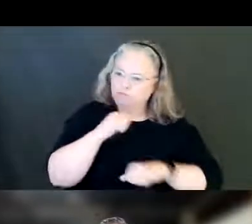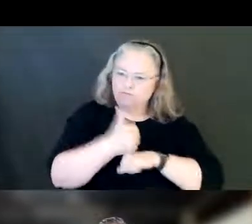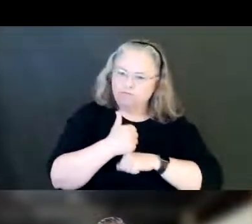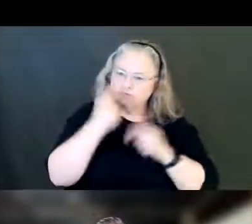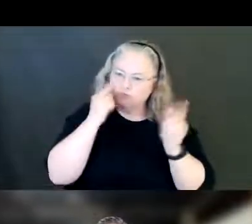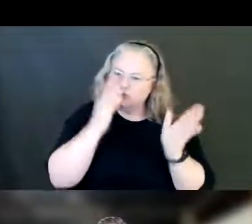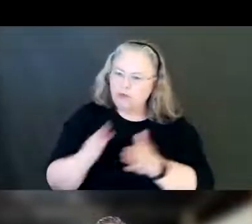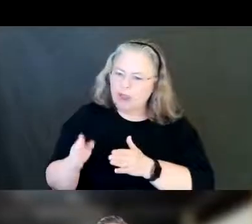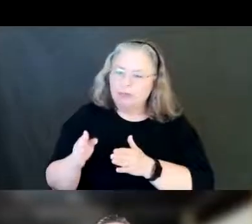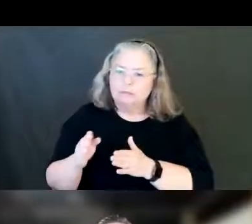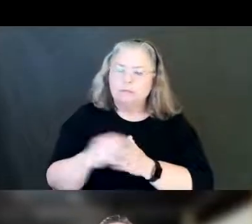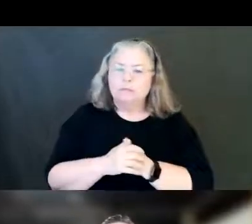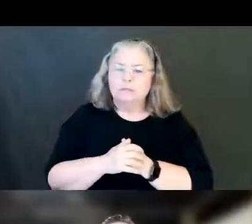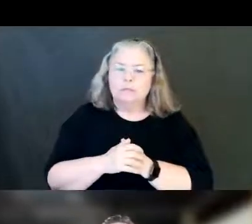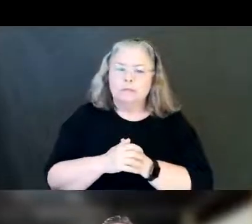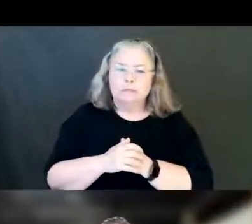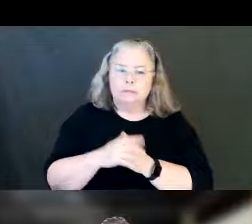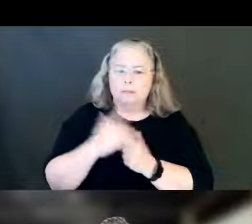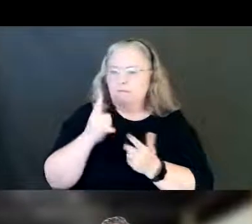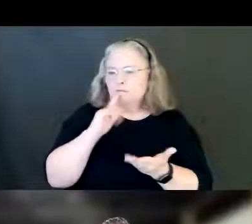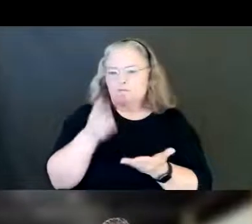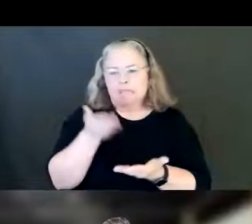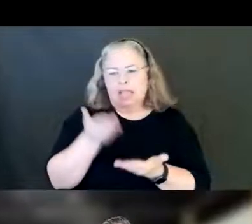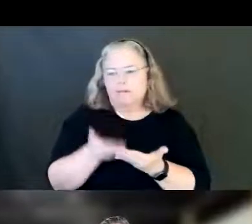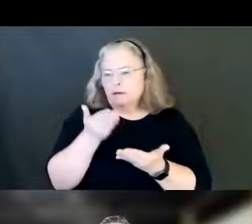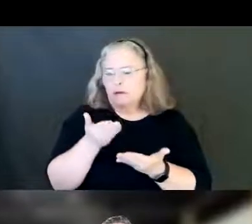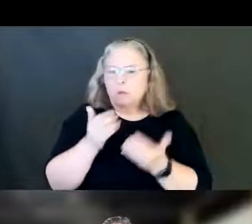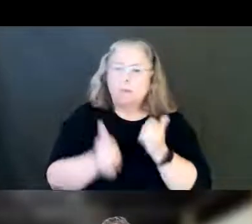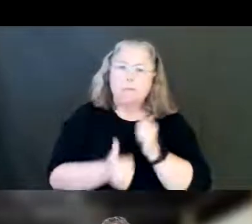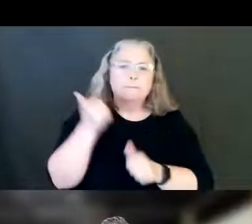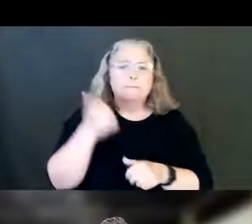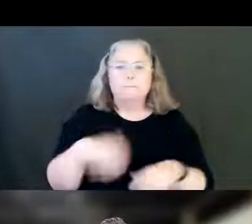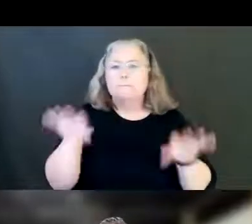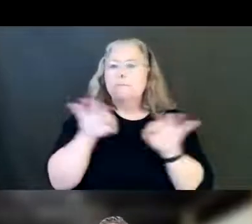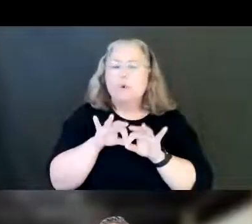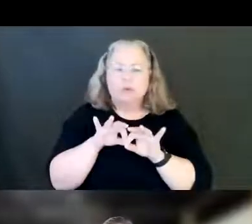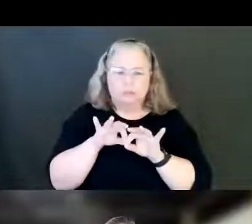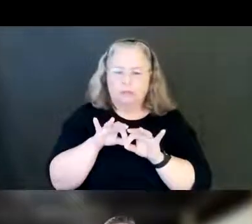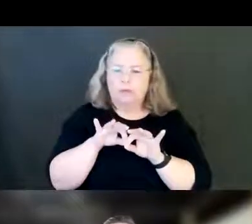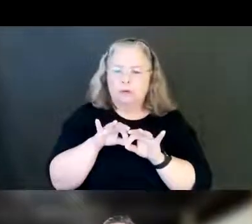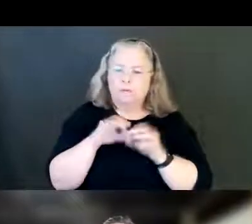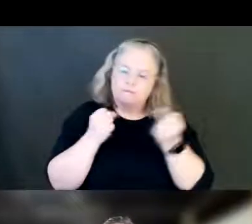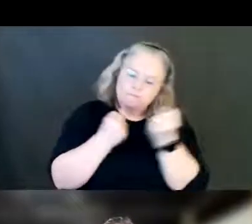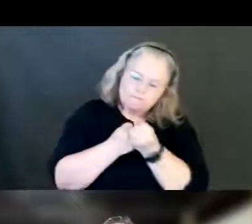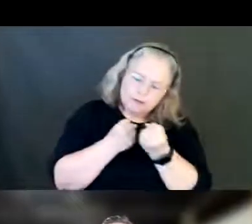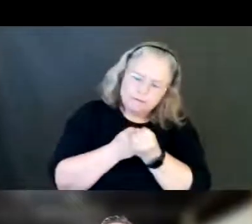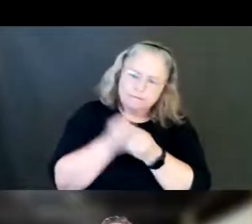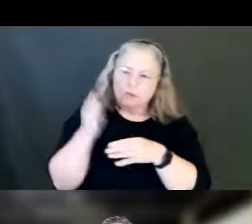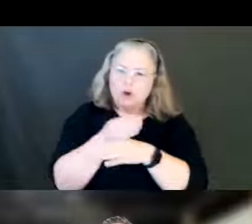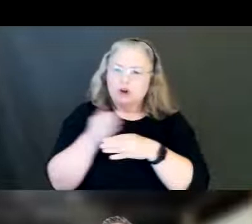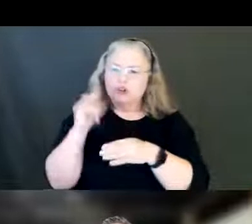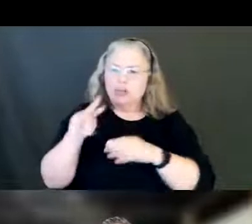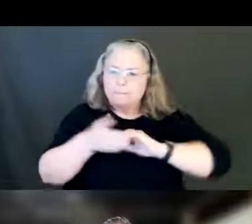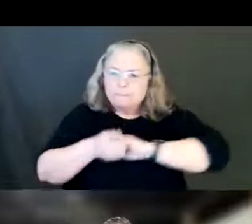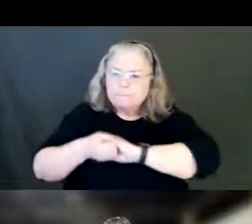that. And as it's probably completely evident, the most important thing is fostering partnership. And